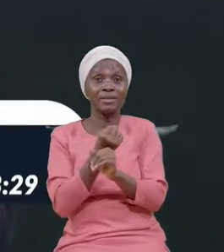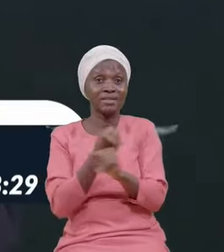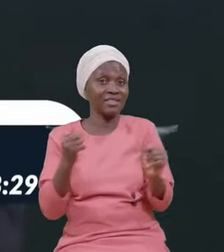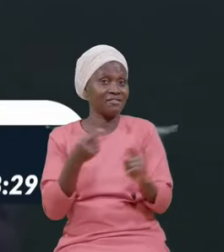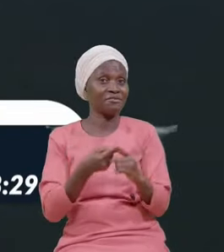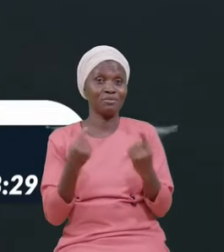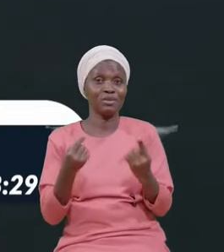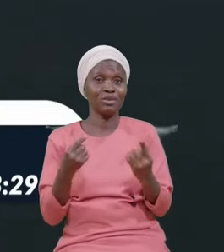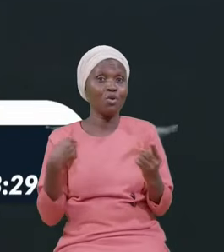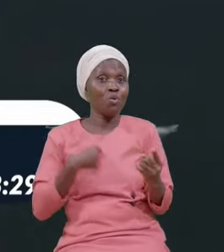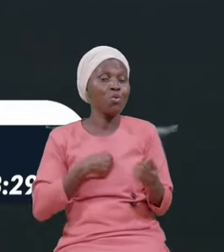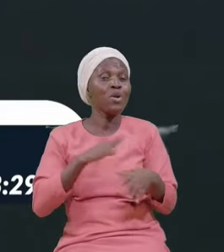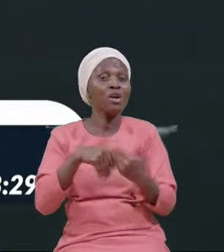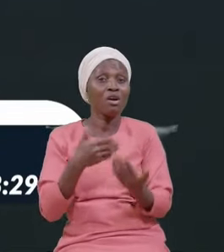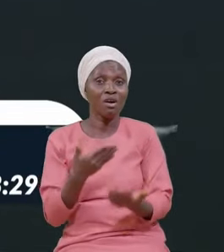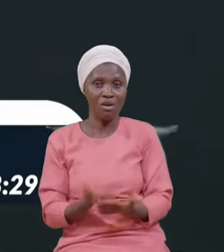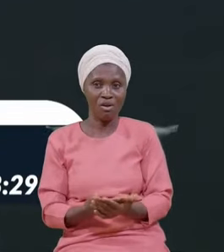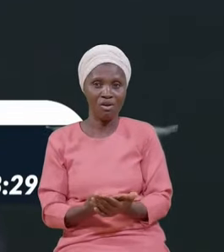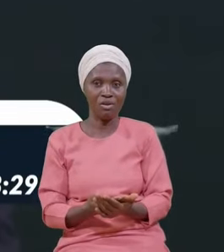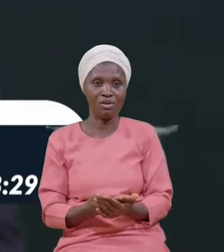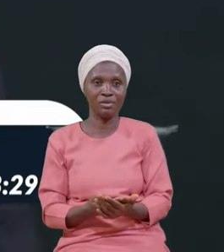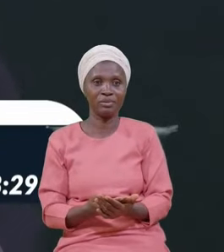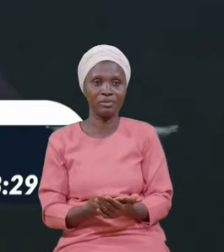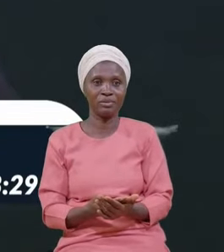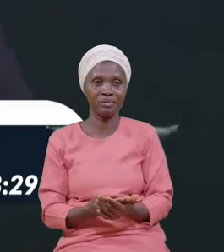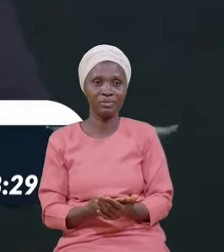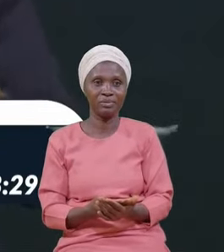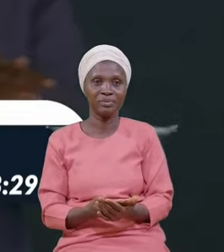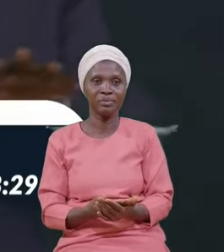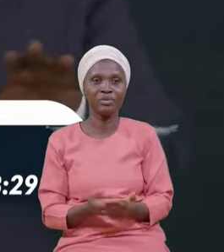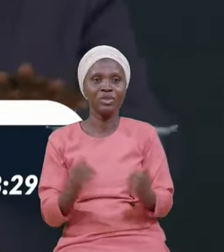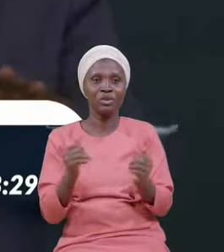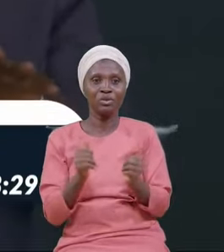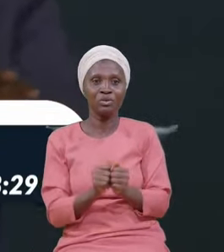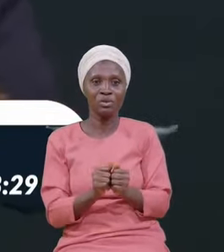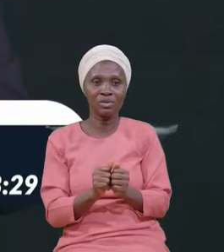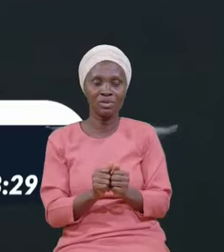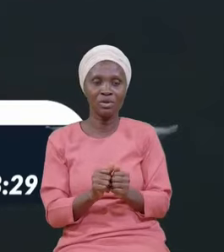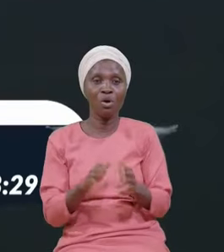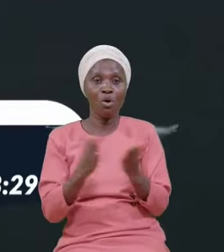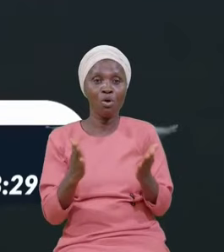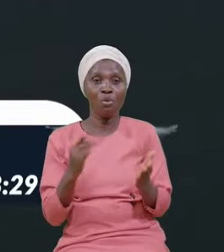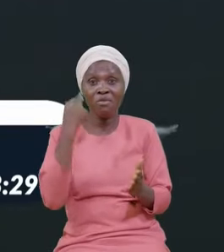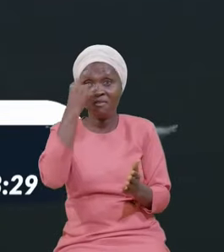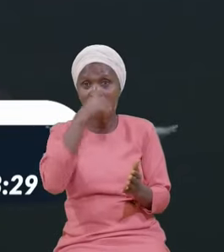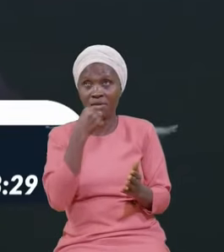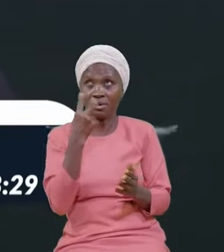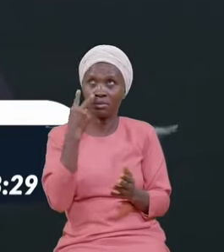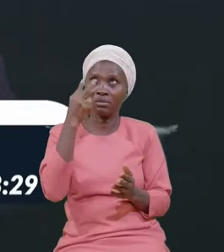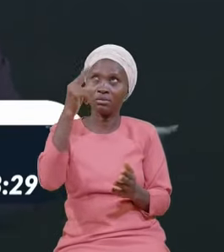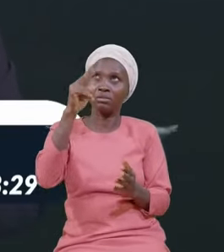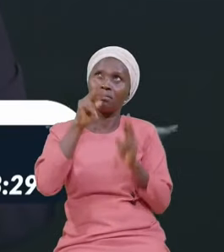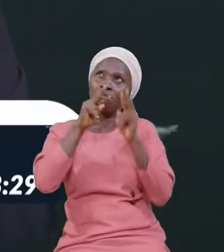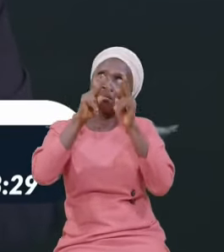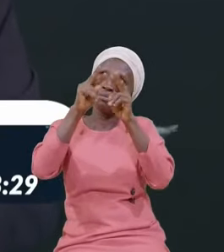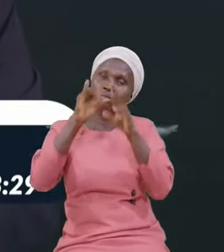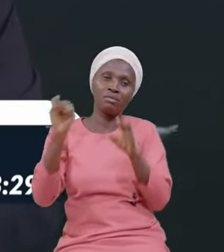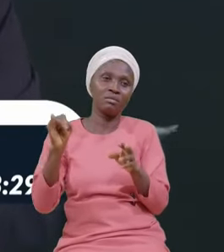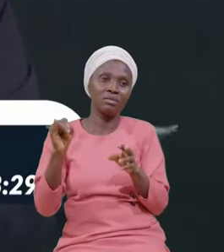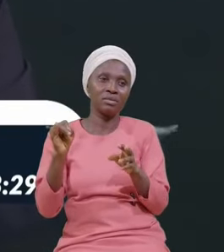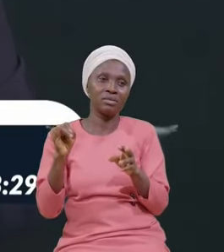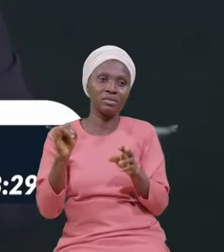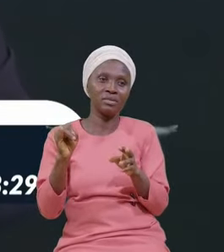face beholding as in a glass the glory of the Lord are